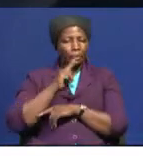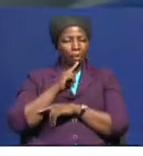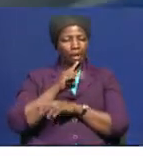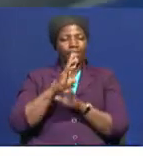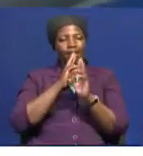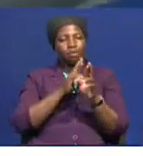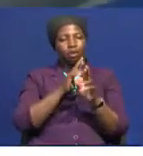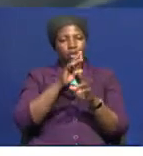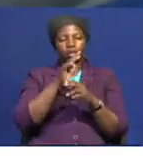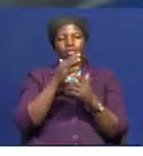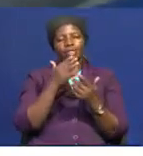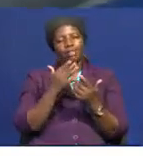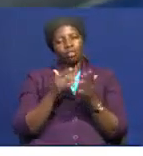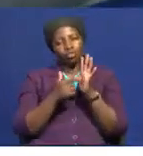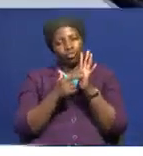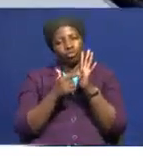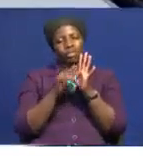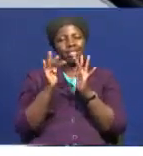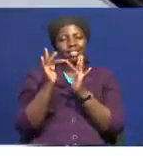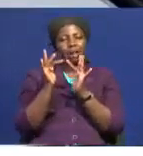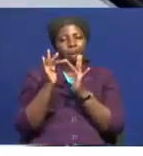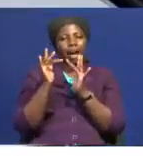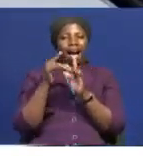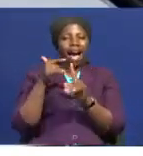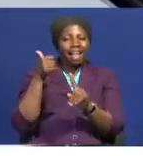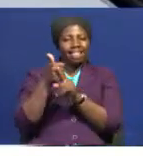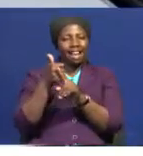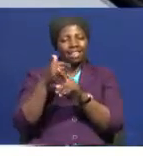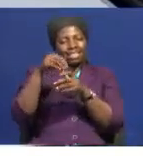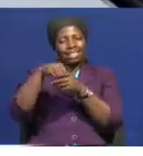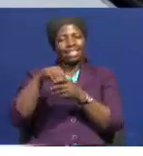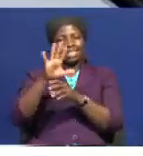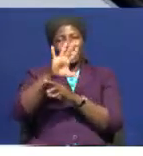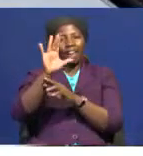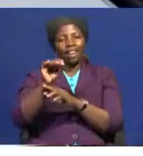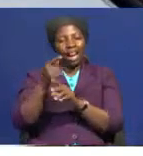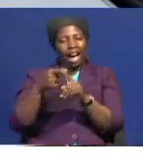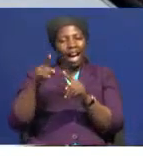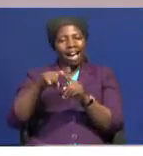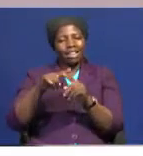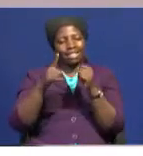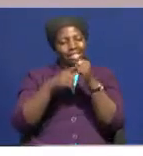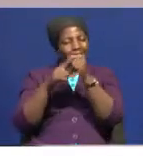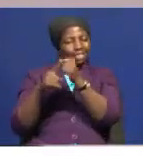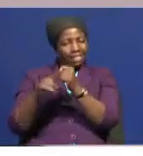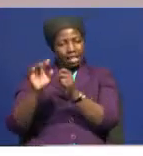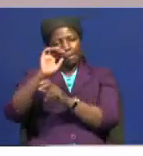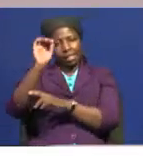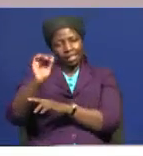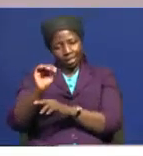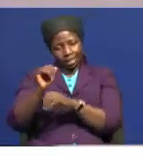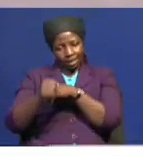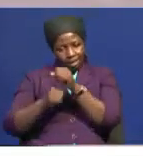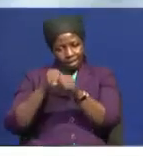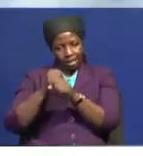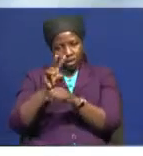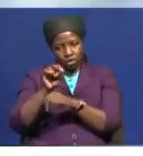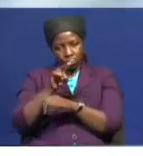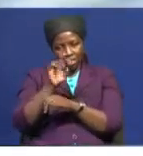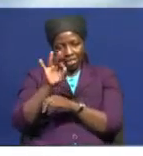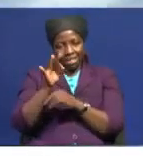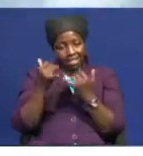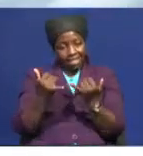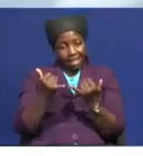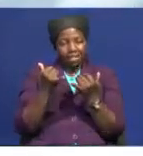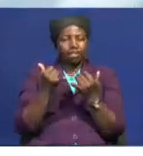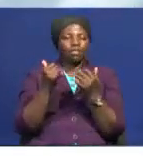by Sophos, cyber attacks in Africa increased by 66% in 2023, hence the need